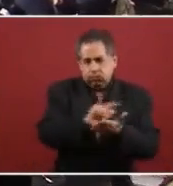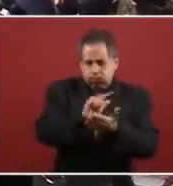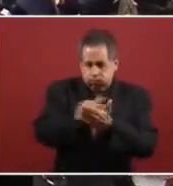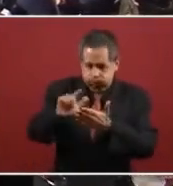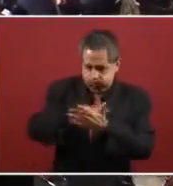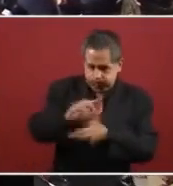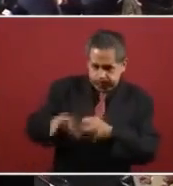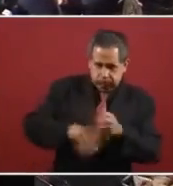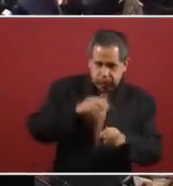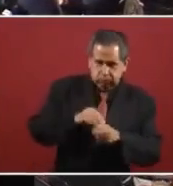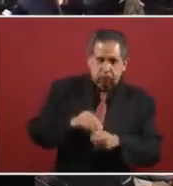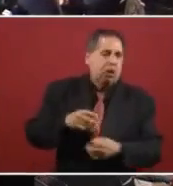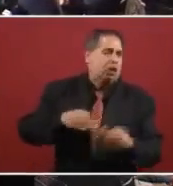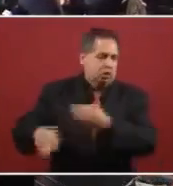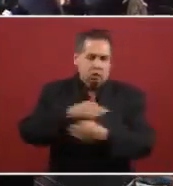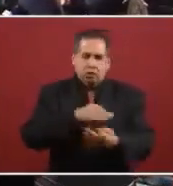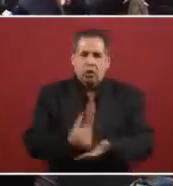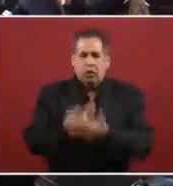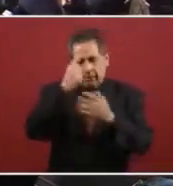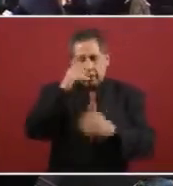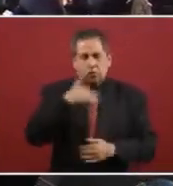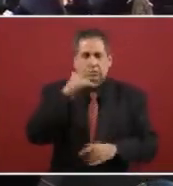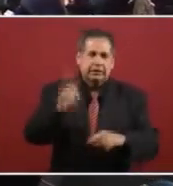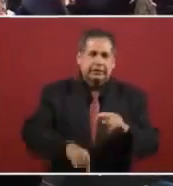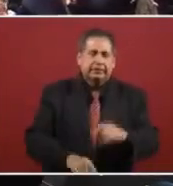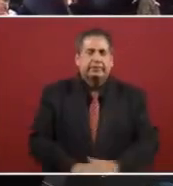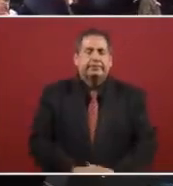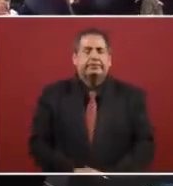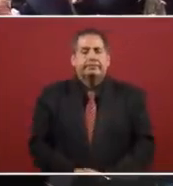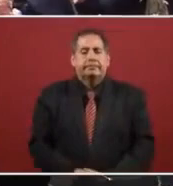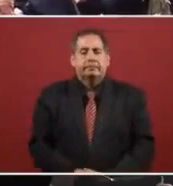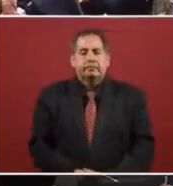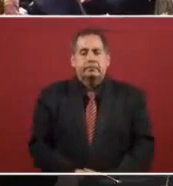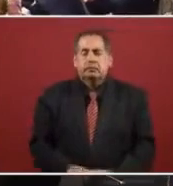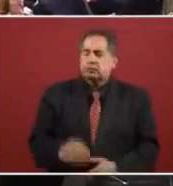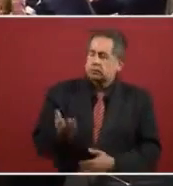helping to clean corruption.